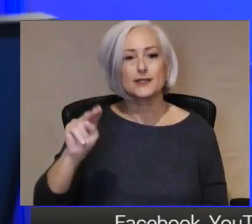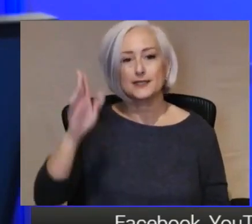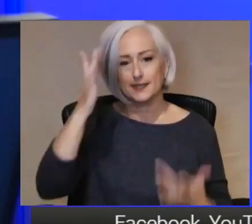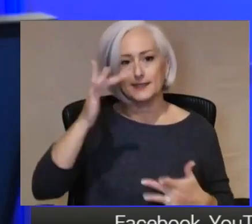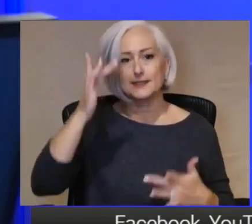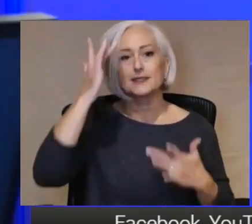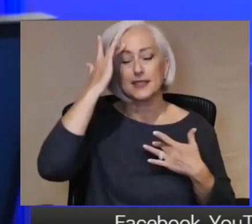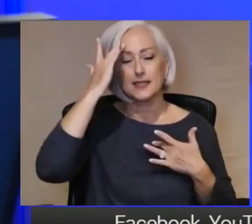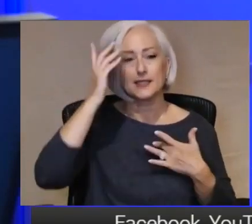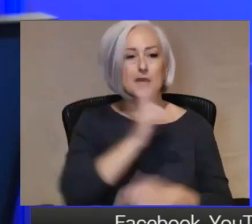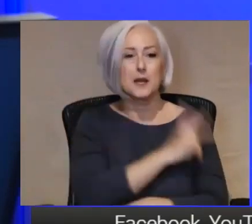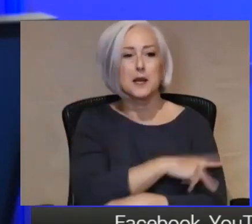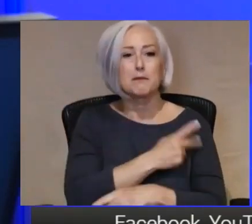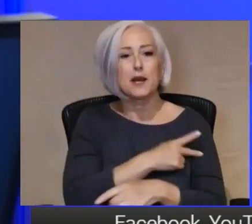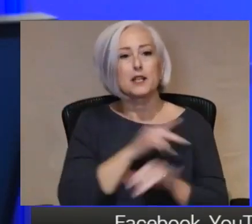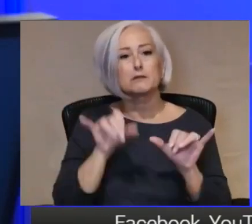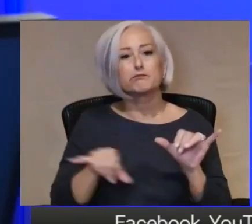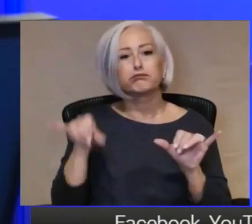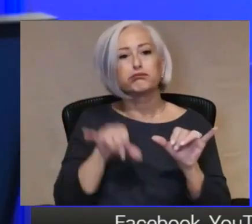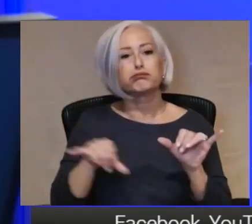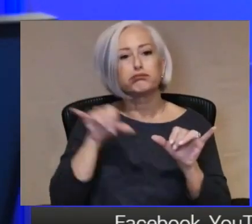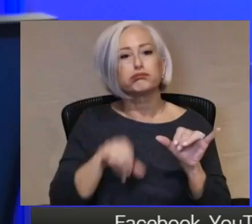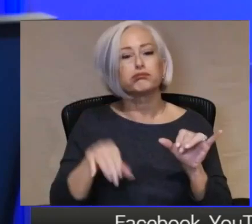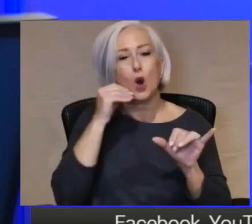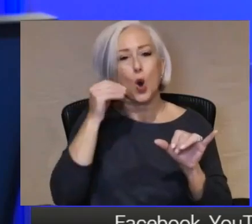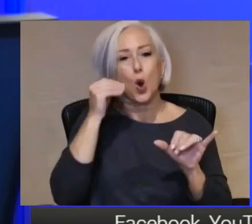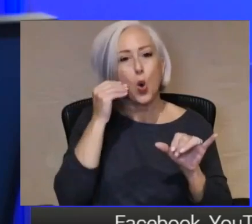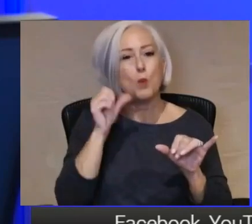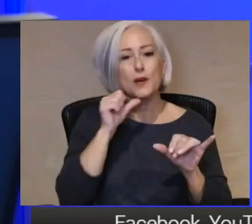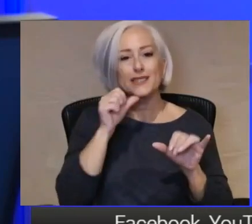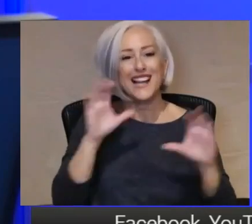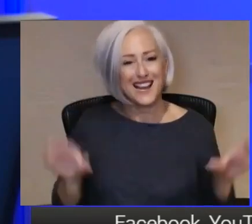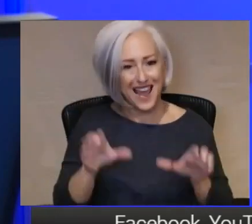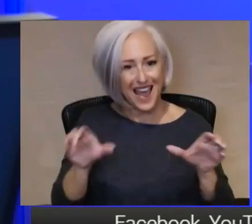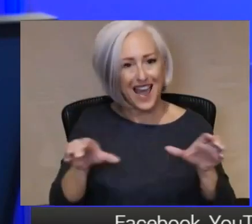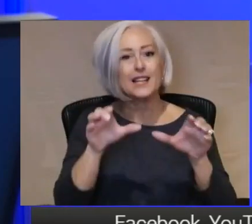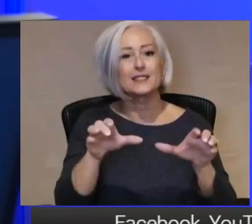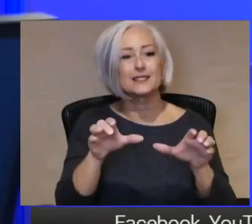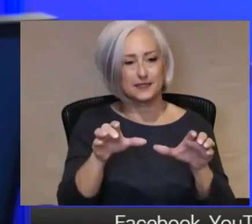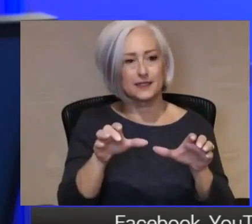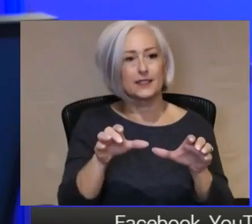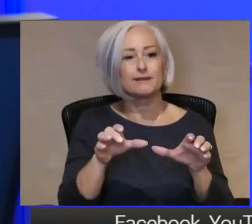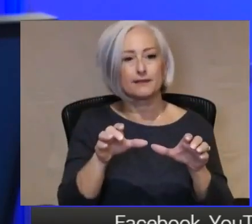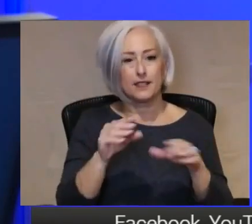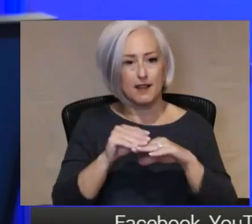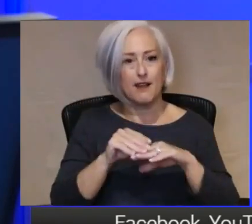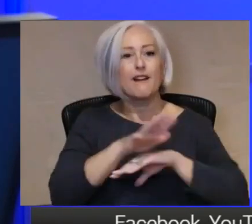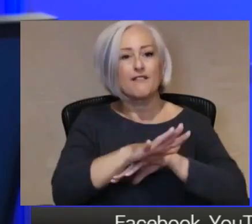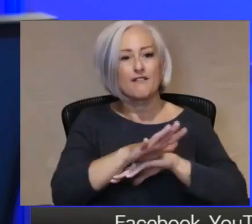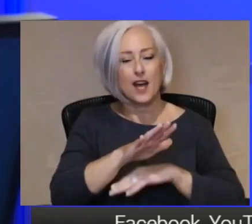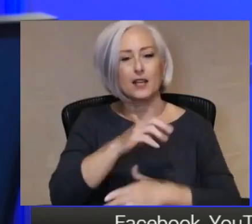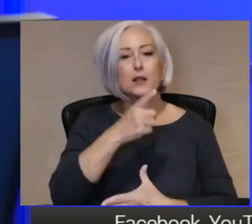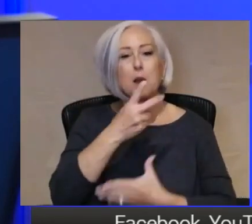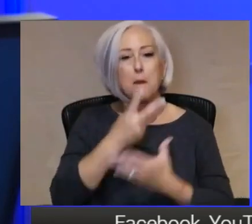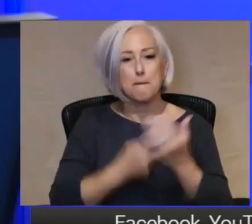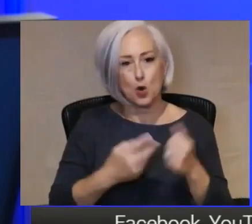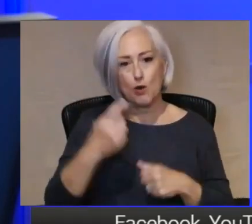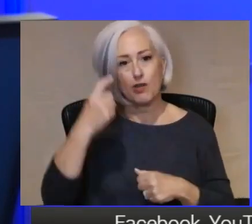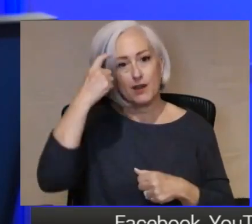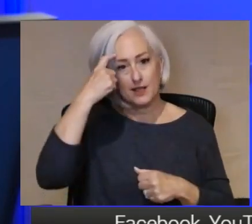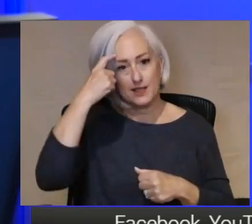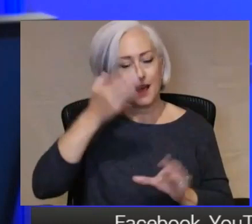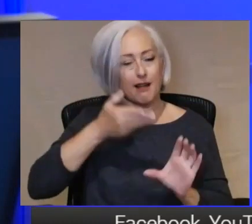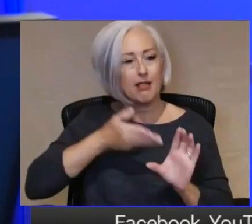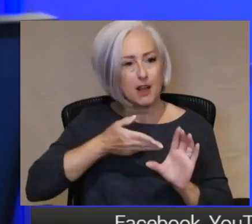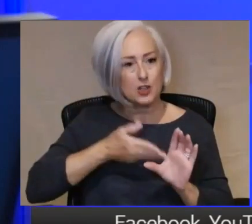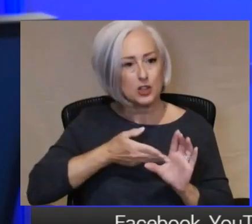being home all the time, not being active, both it has affected them psychologically as well as physically.